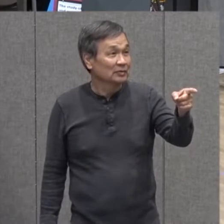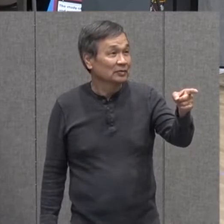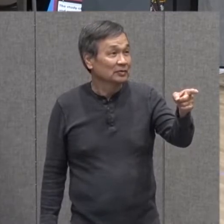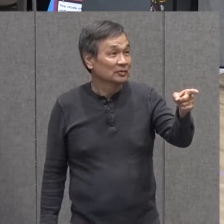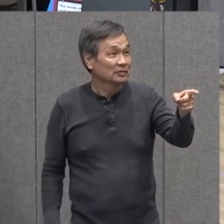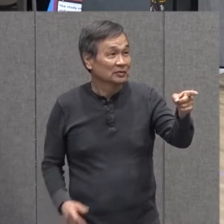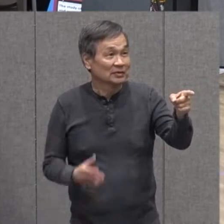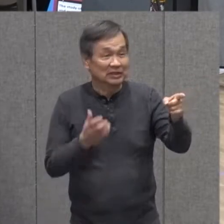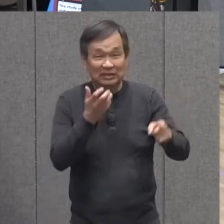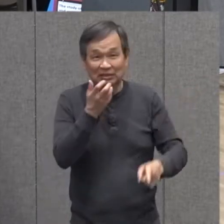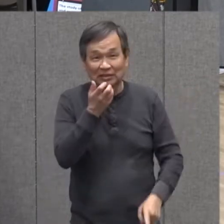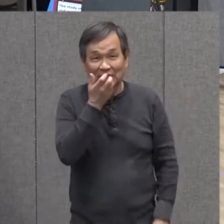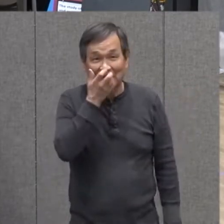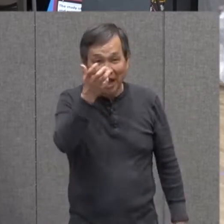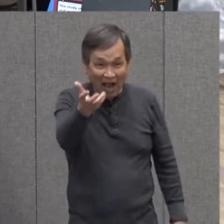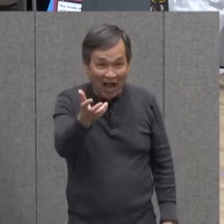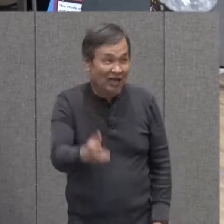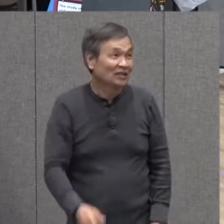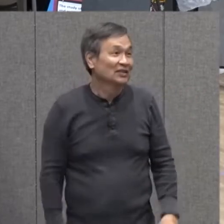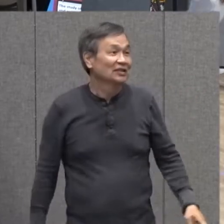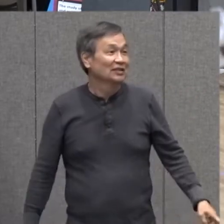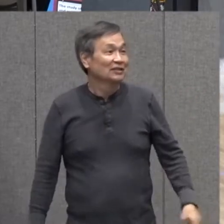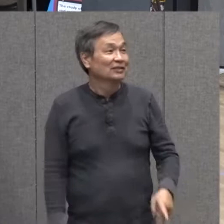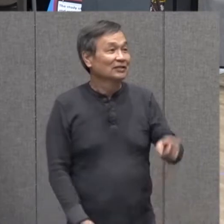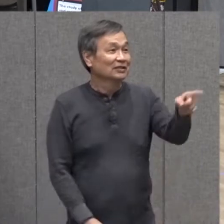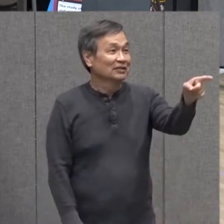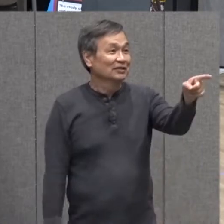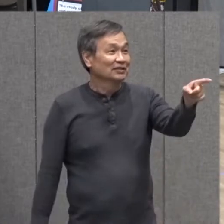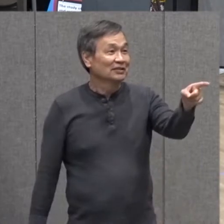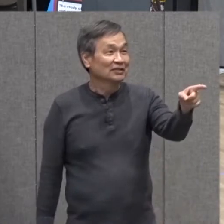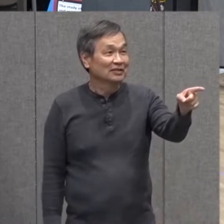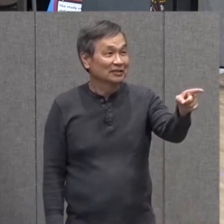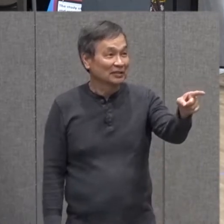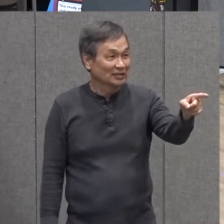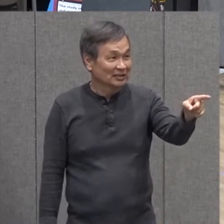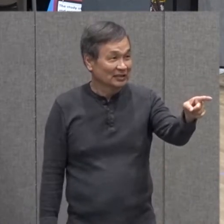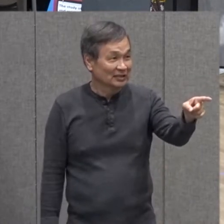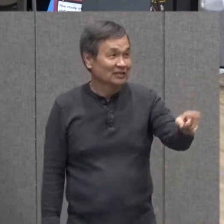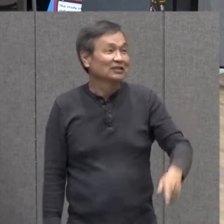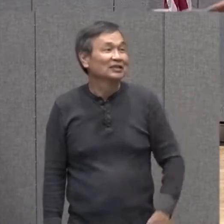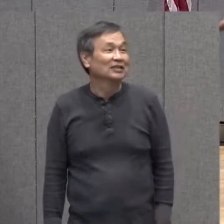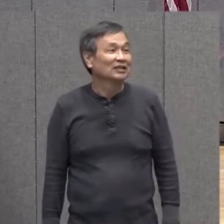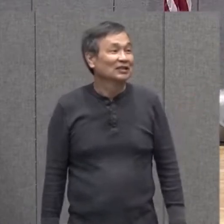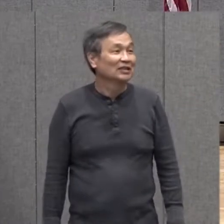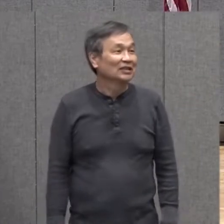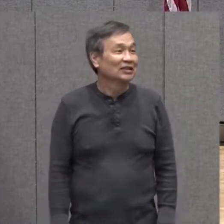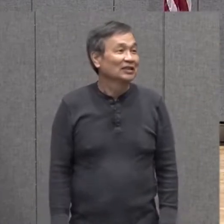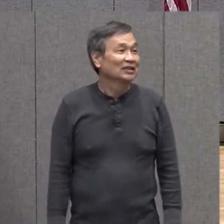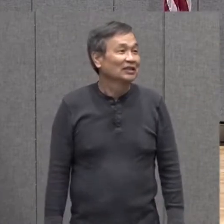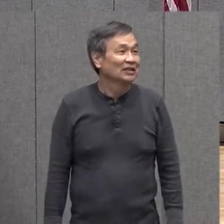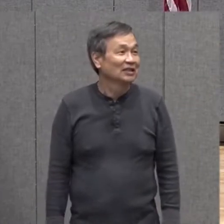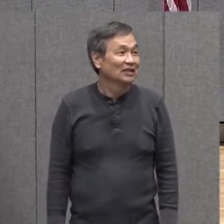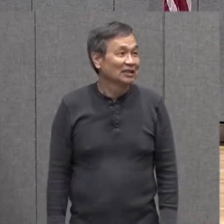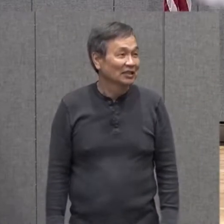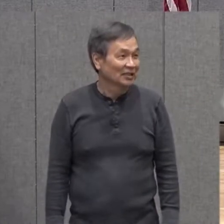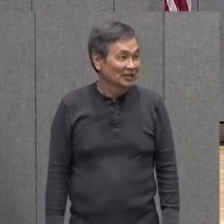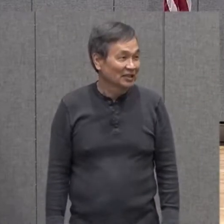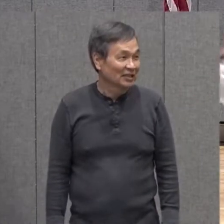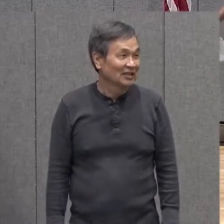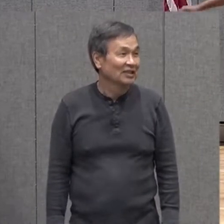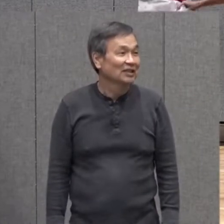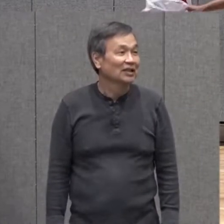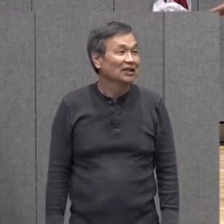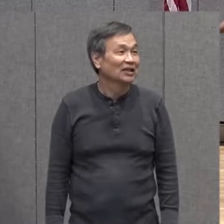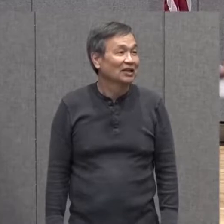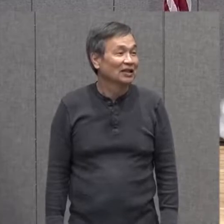up, Hacia arriba, catch it down. eso, hacia Do it again. abajo. Cross it Hacia up, arriba y hacia catch it abajo. down. Again, cross it up, Hacia arriba catch it